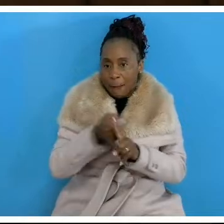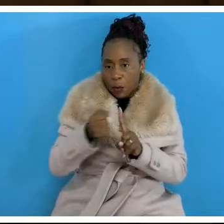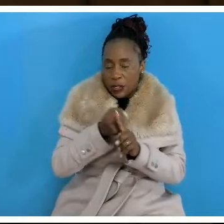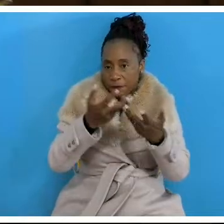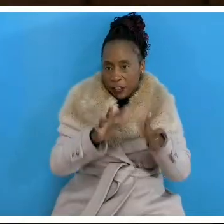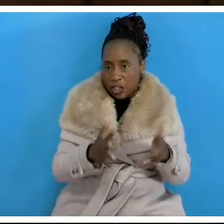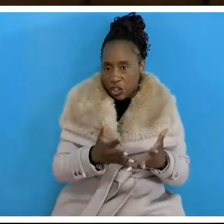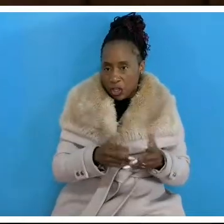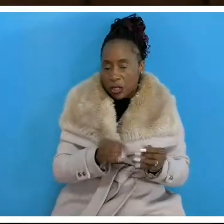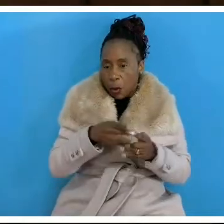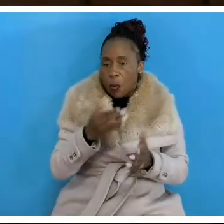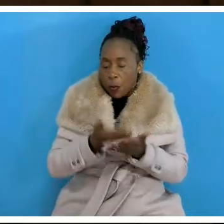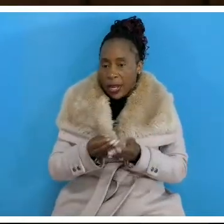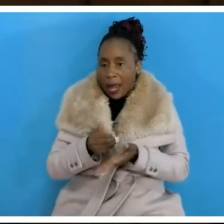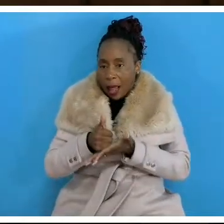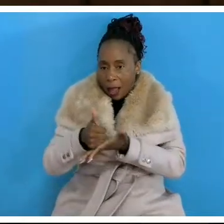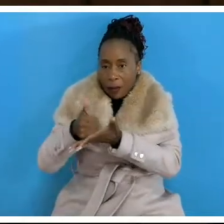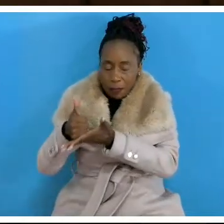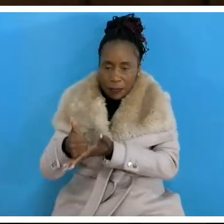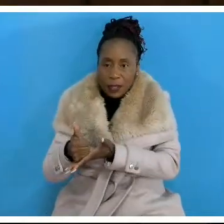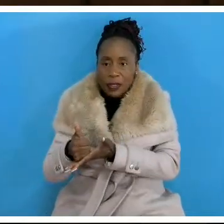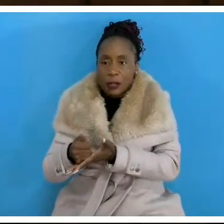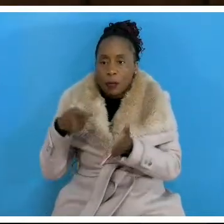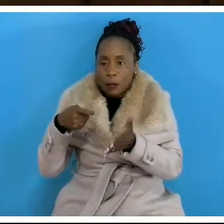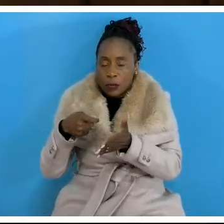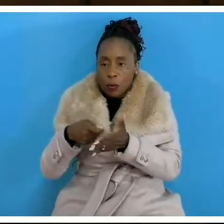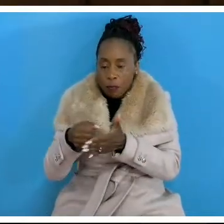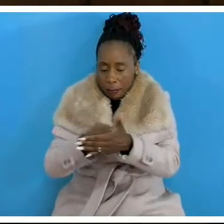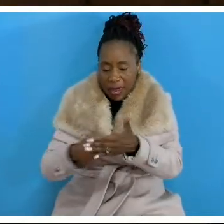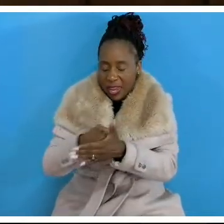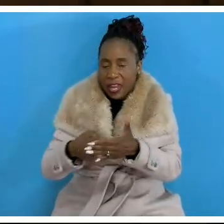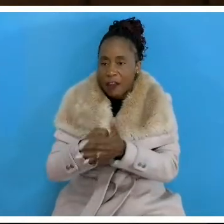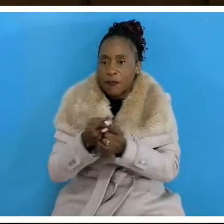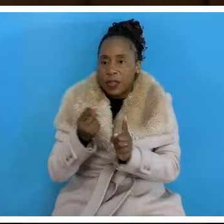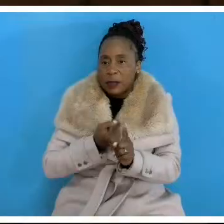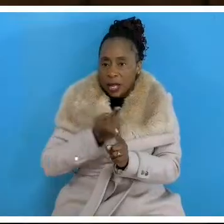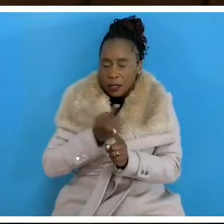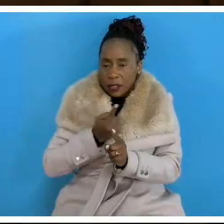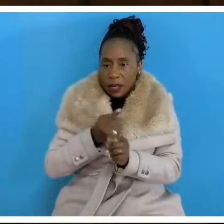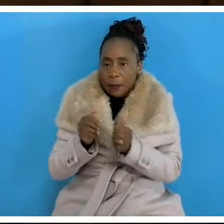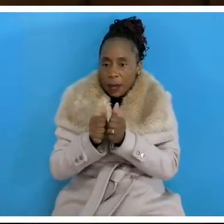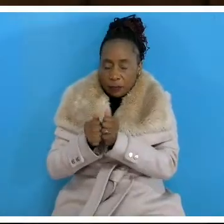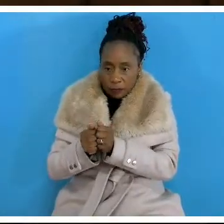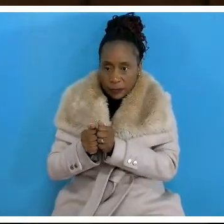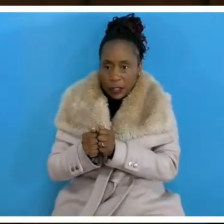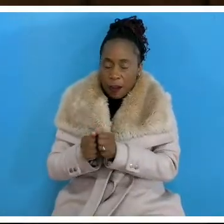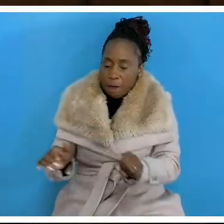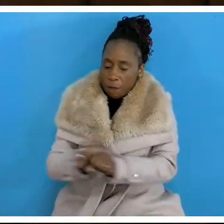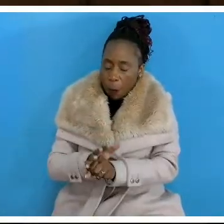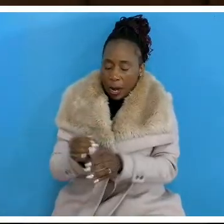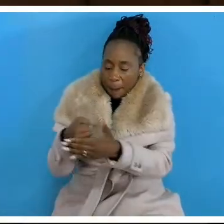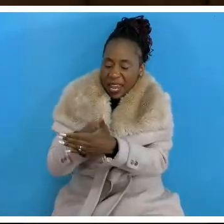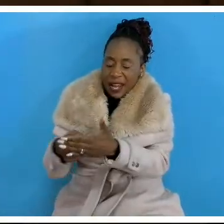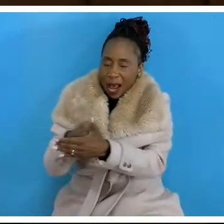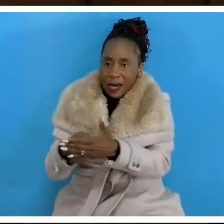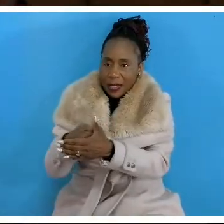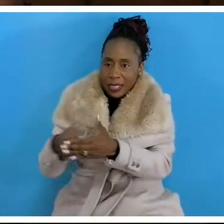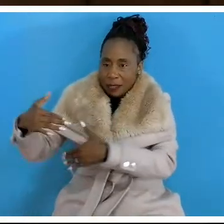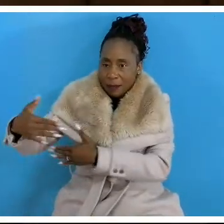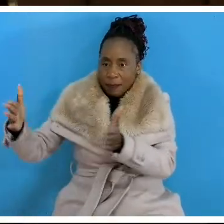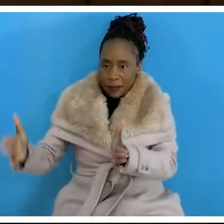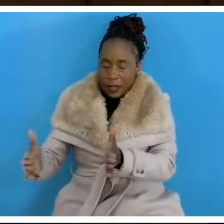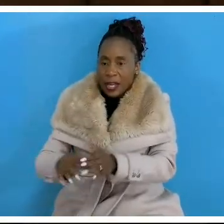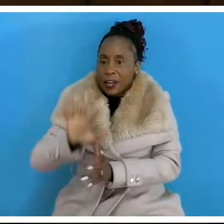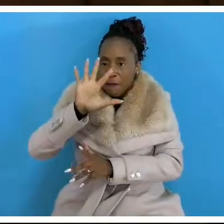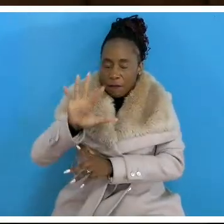sustainable model for their NGO. We helped them in partnership with Coca-Cola build a full bakery and also gave them 5